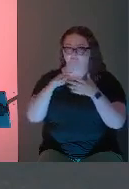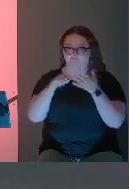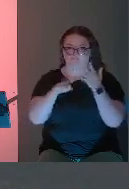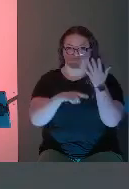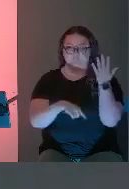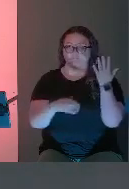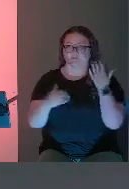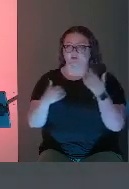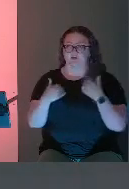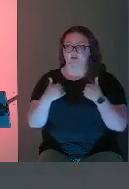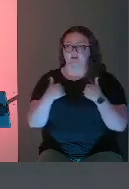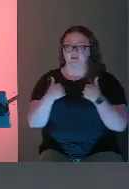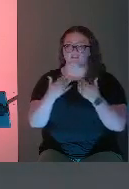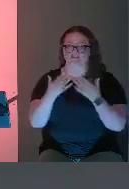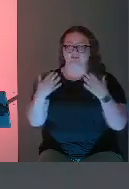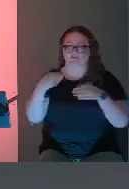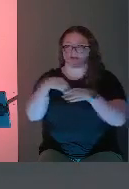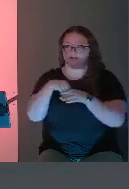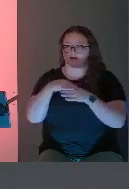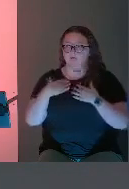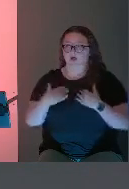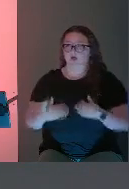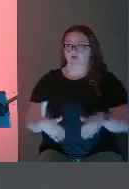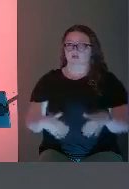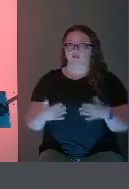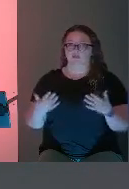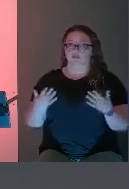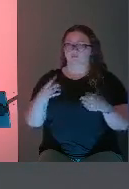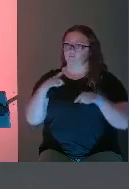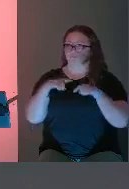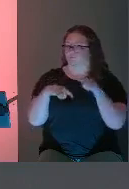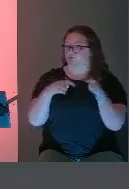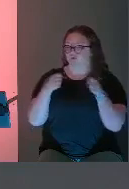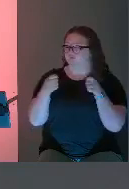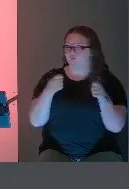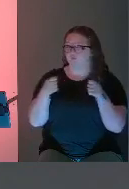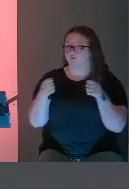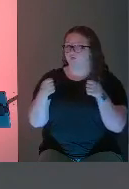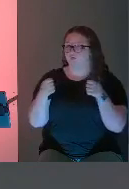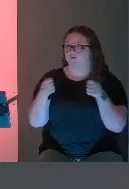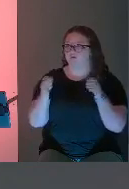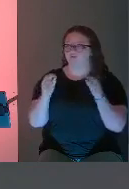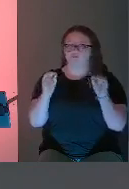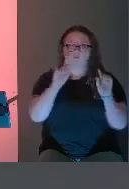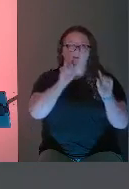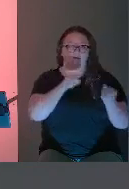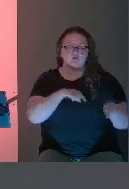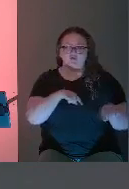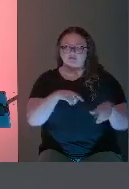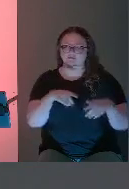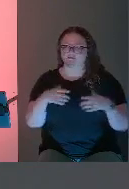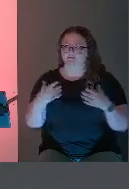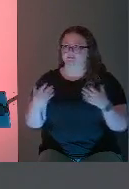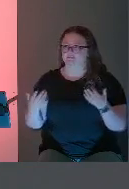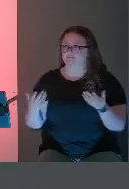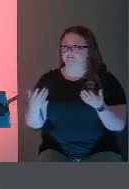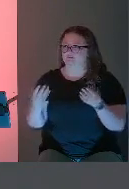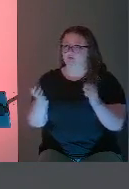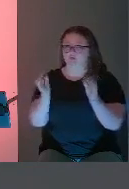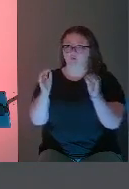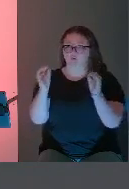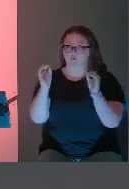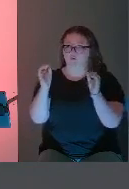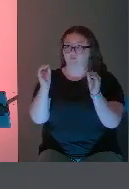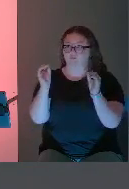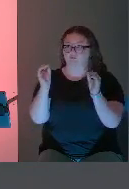going on in his little body and in his chemistry that we couldn't control. I had no answers. I had no